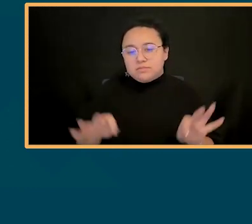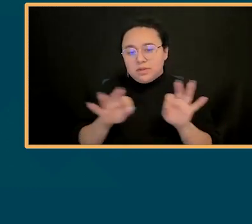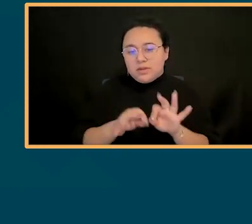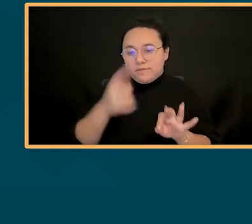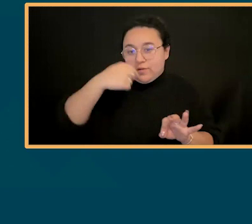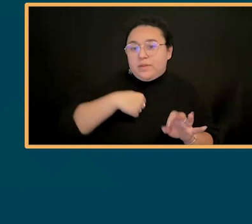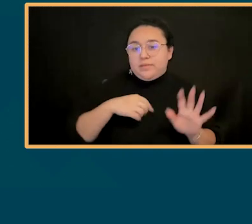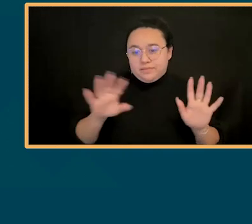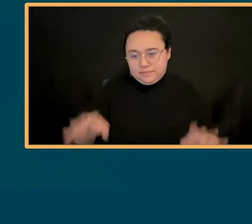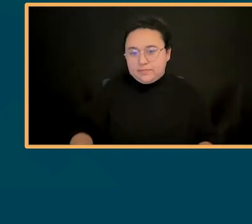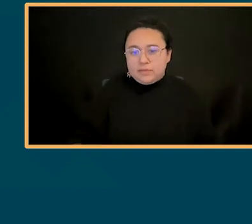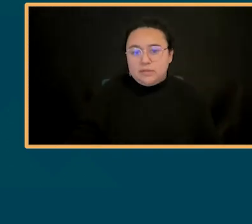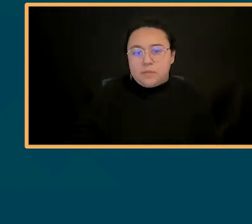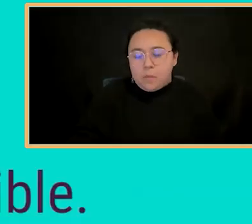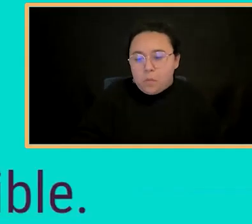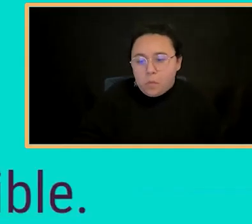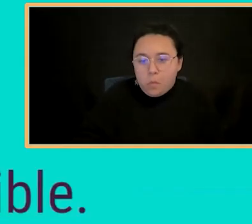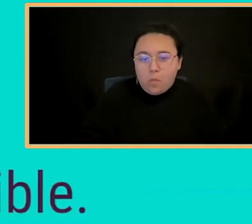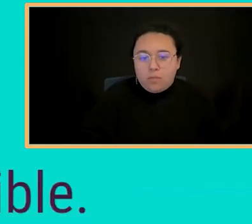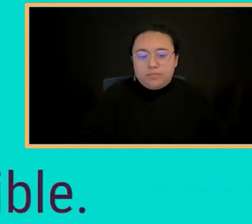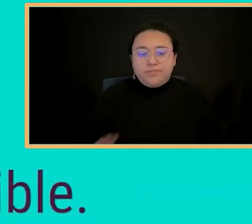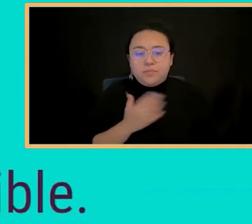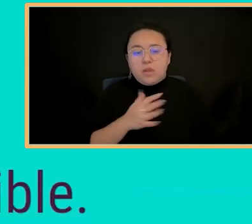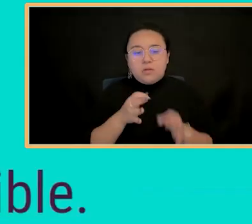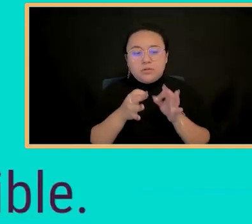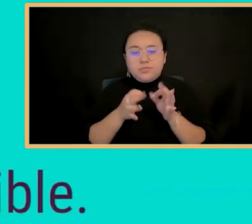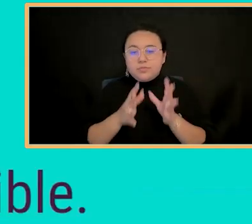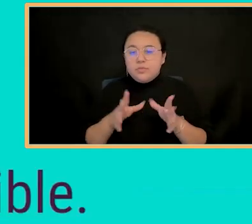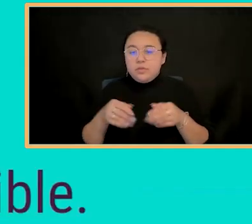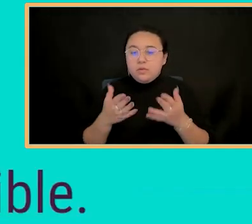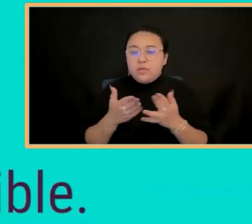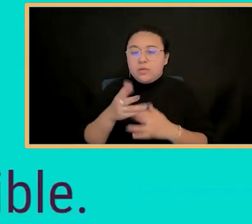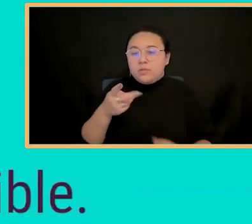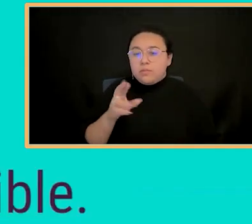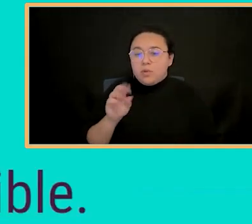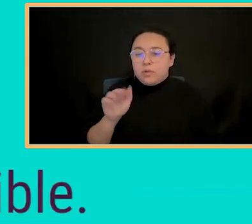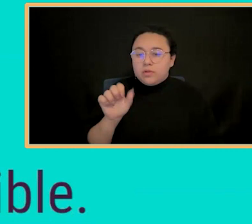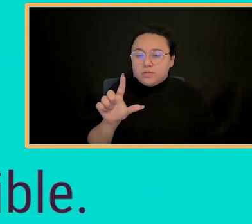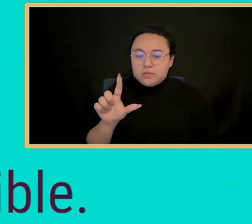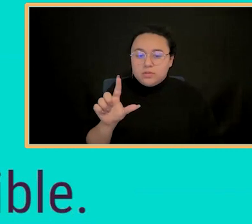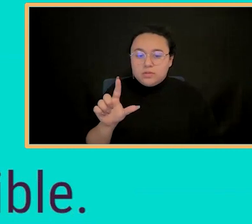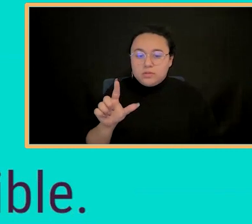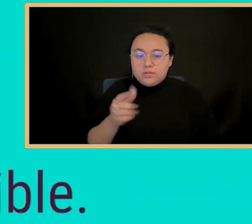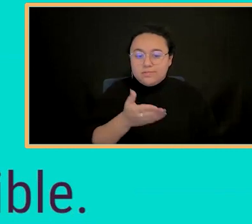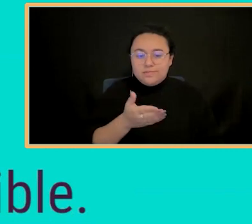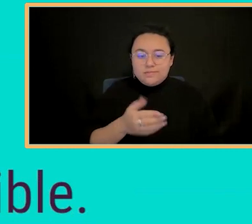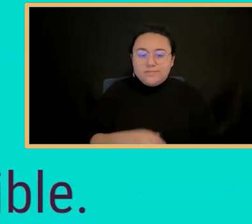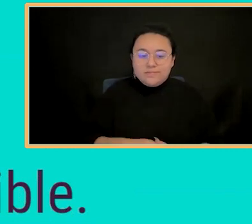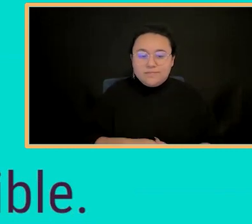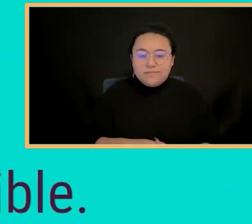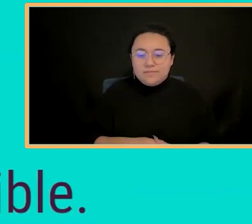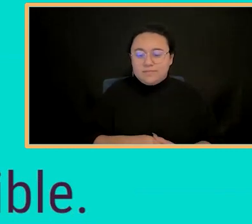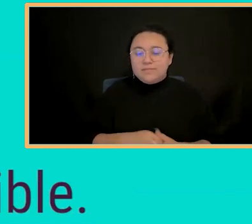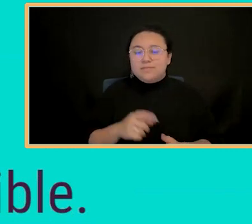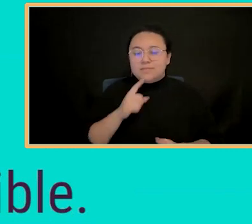to me. Our interpretation is provided by Pro Bono ASL. I just made